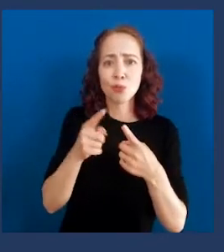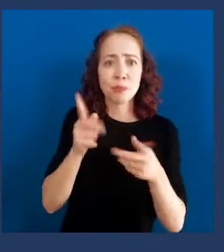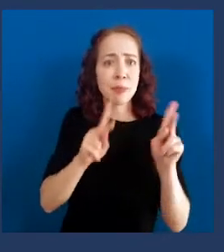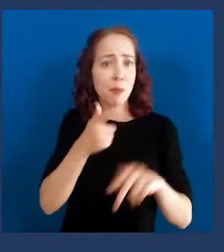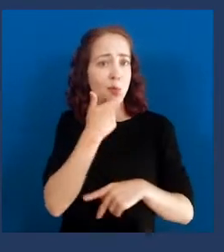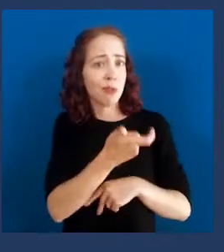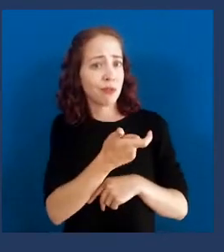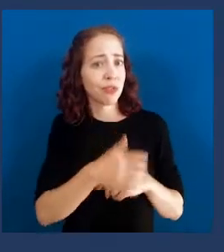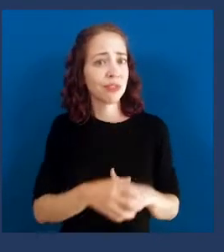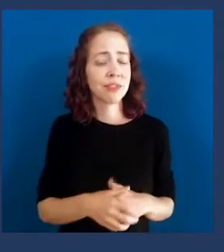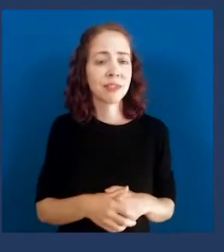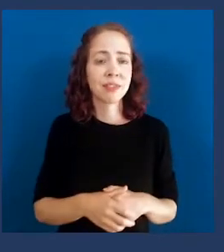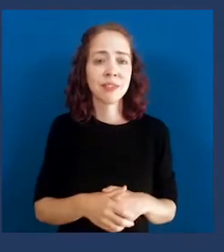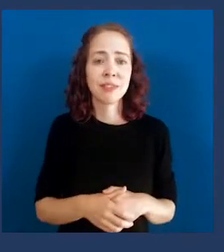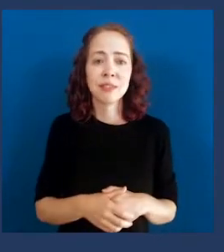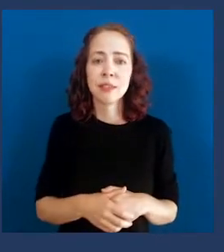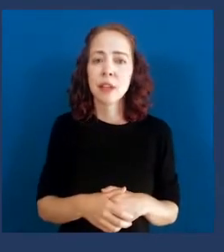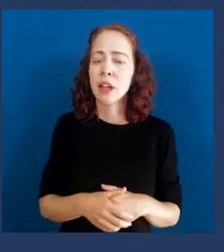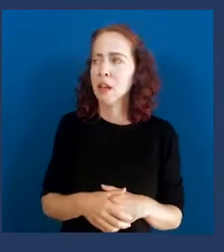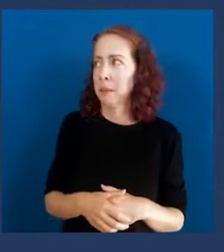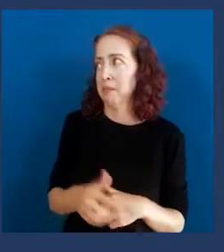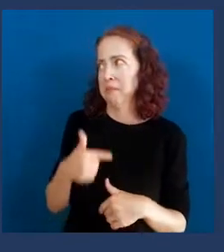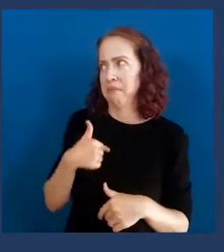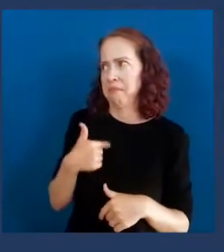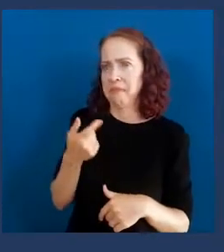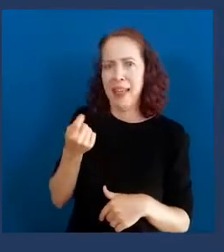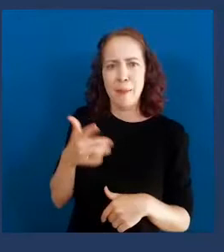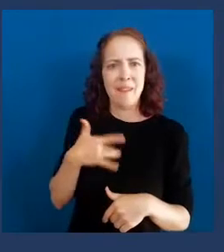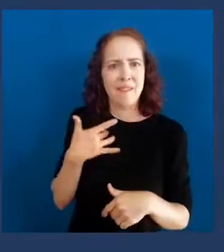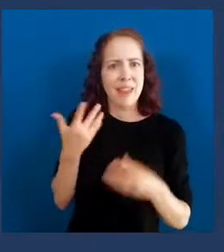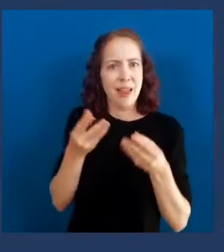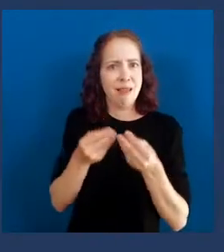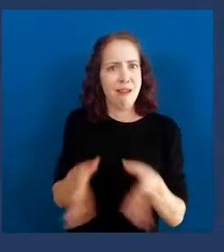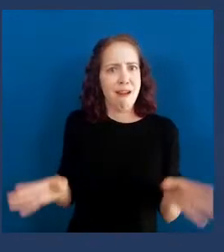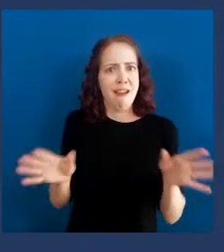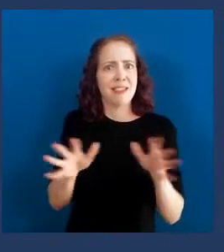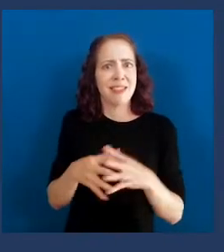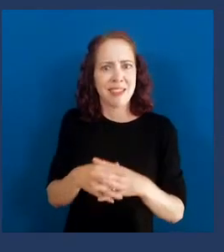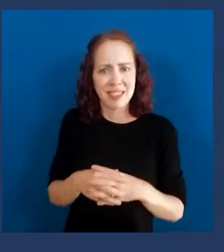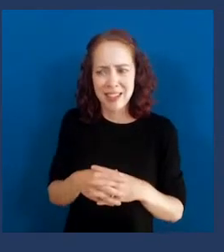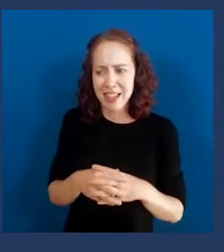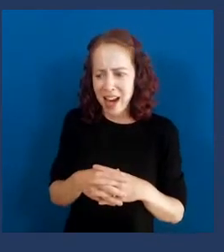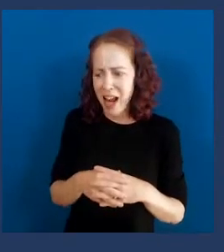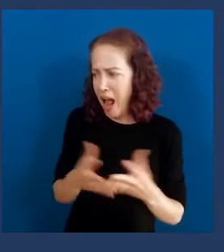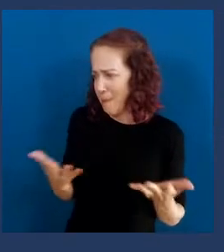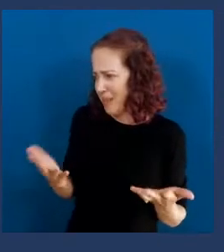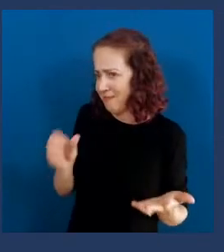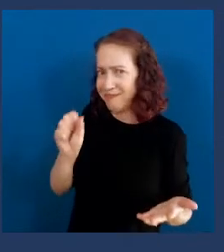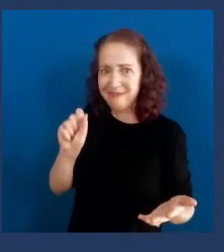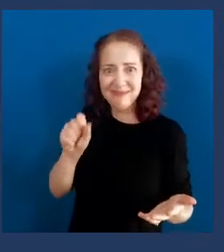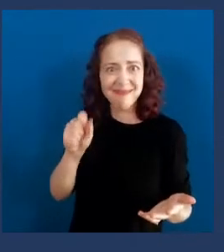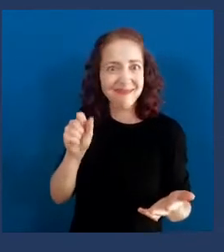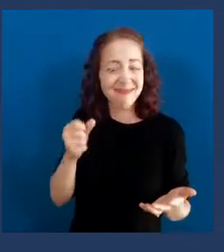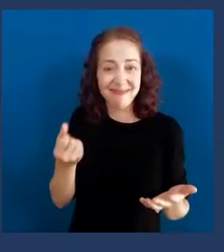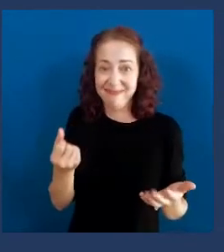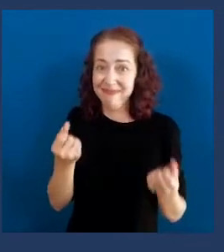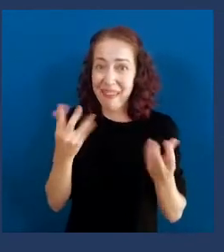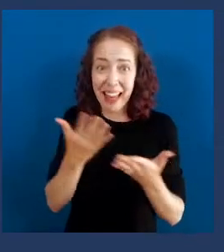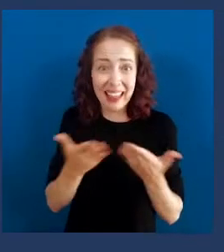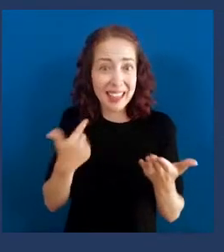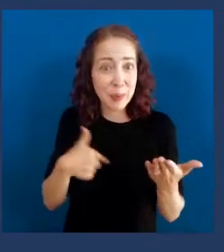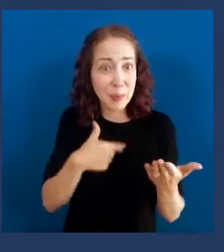the audience that's listening. I mean, almost like I feel lost in a way, because I guess it is all